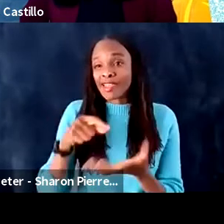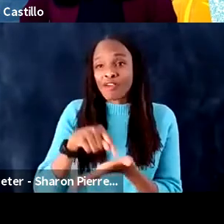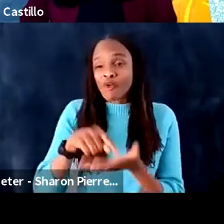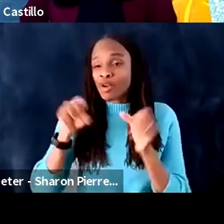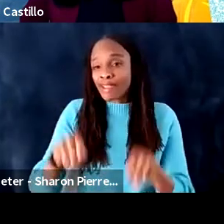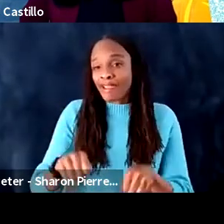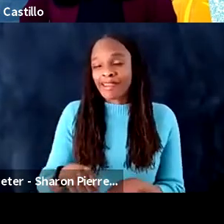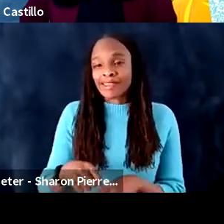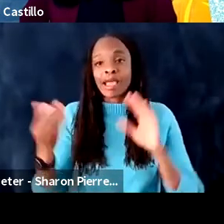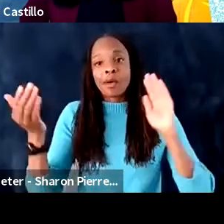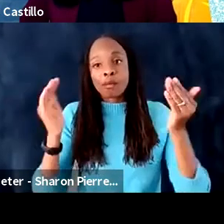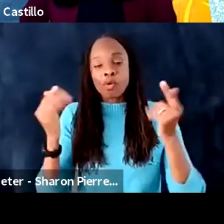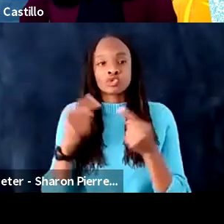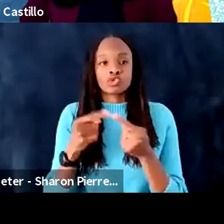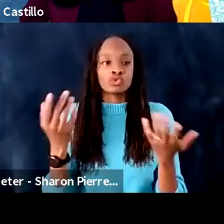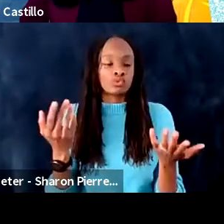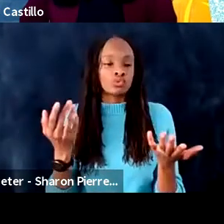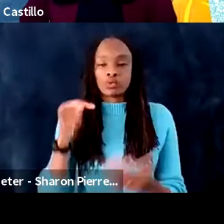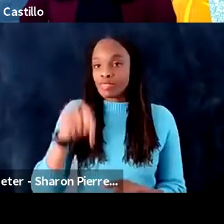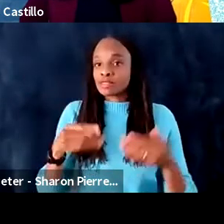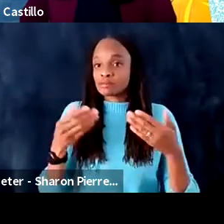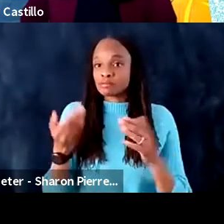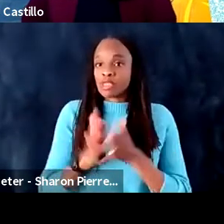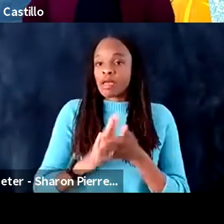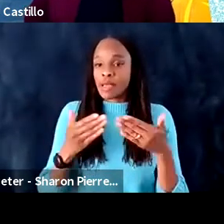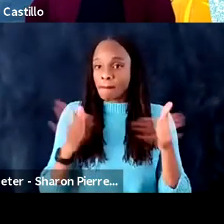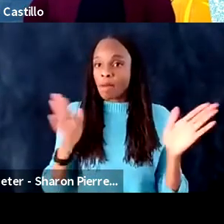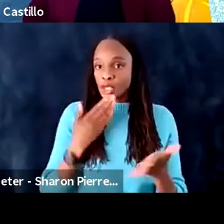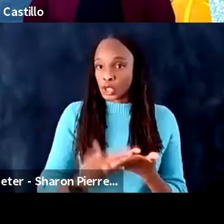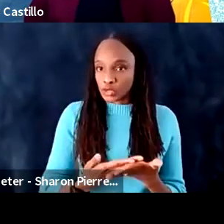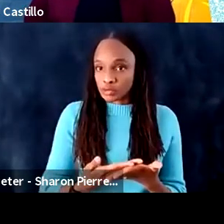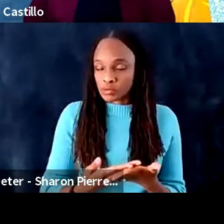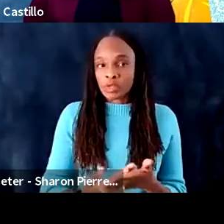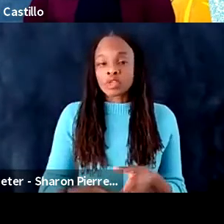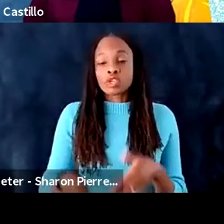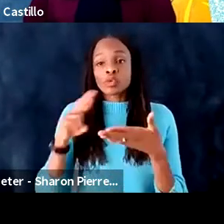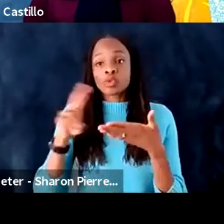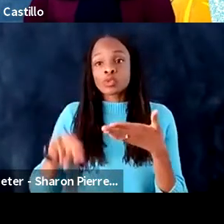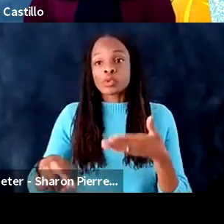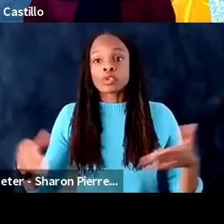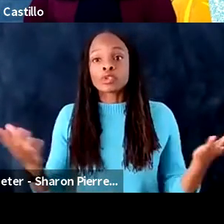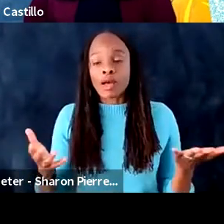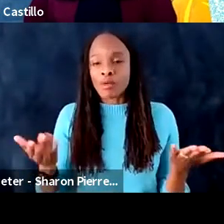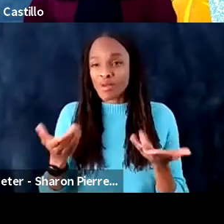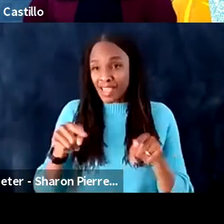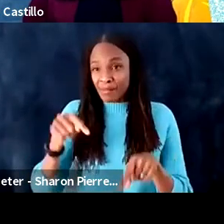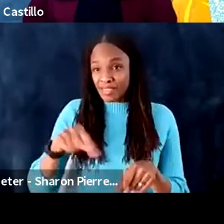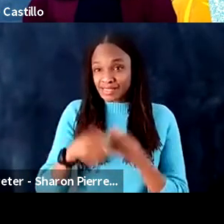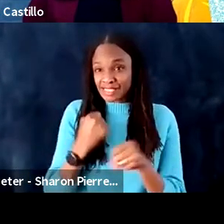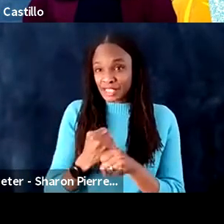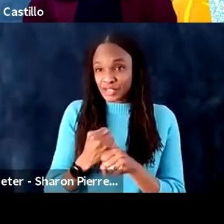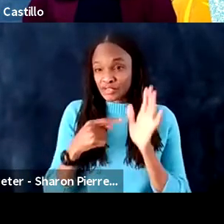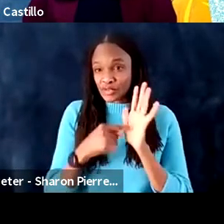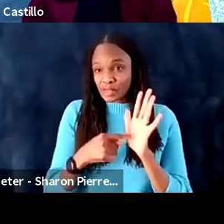to this being a public good. And so as a result, what has happened this year, for example,